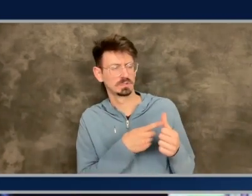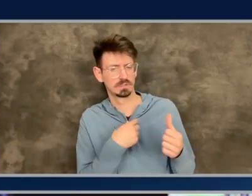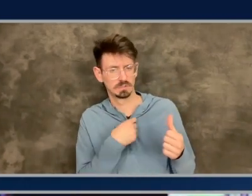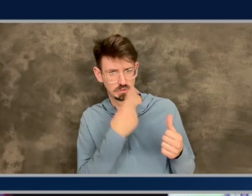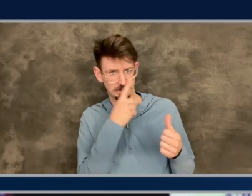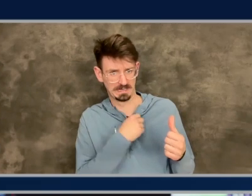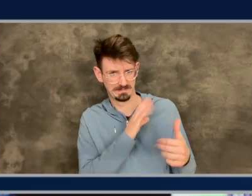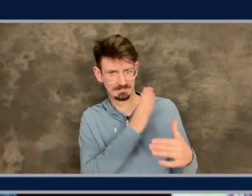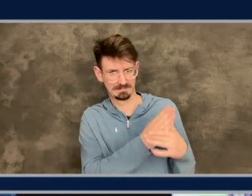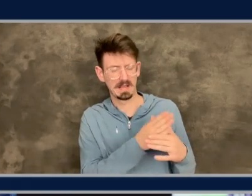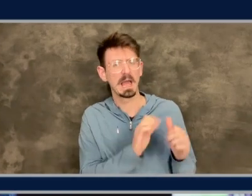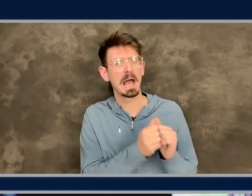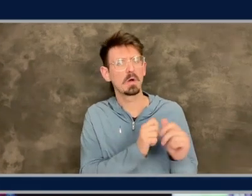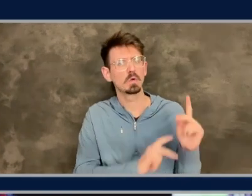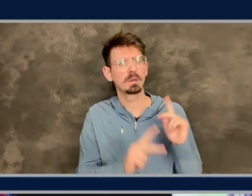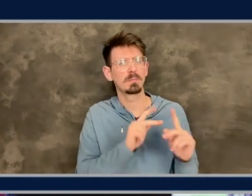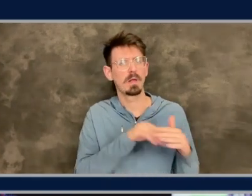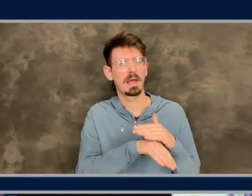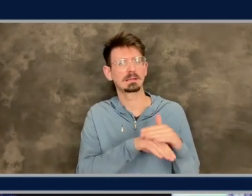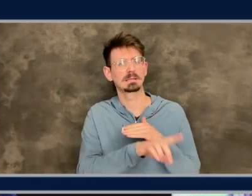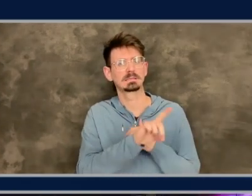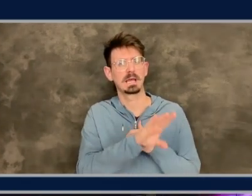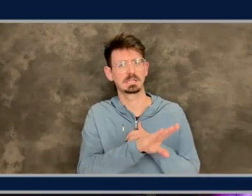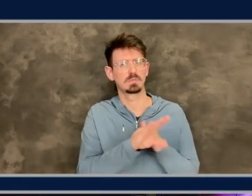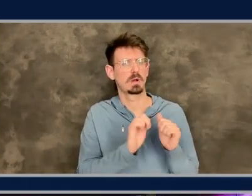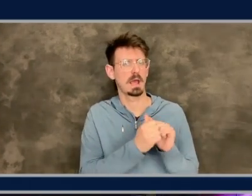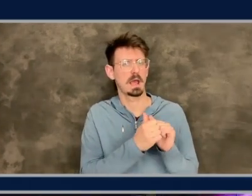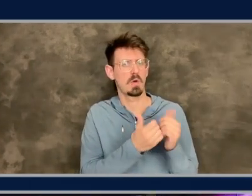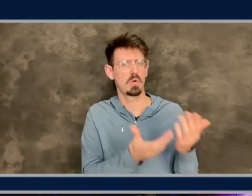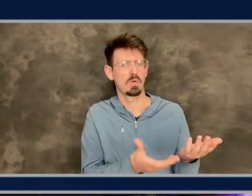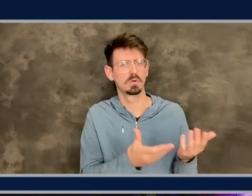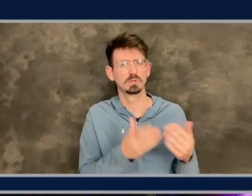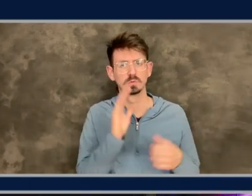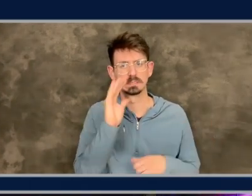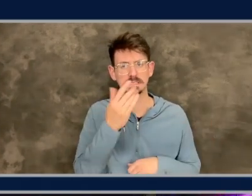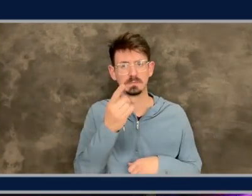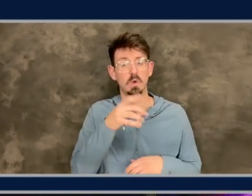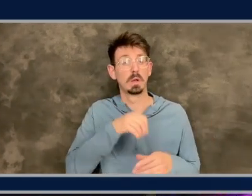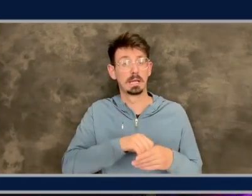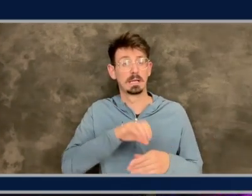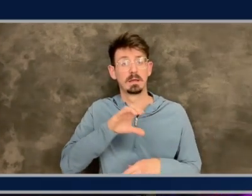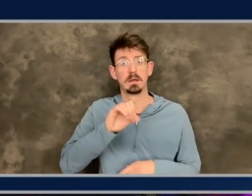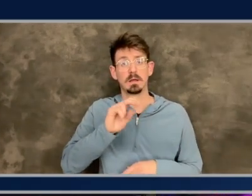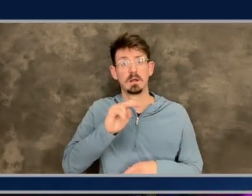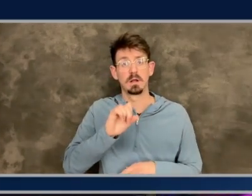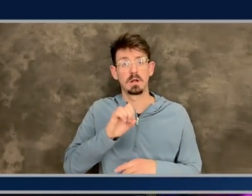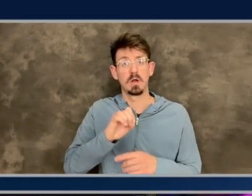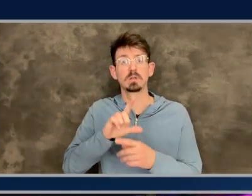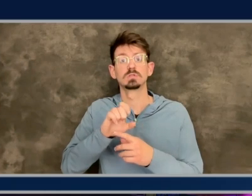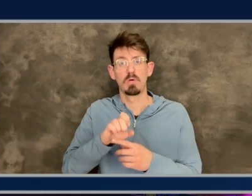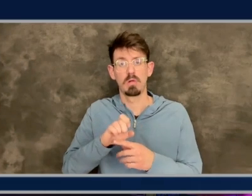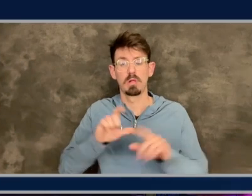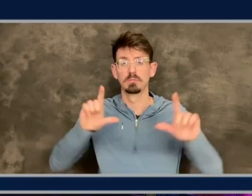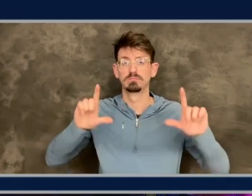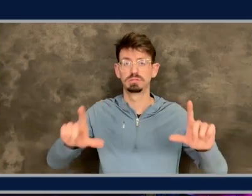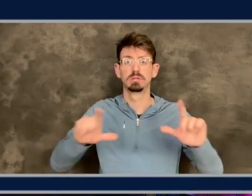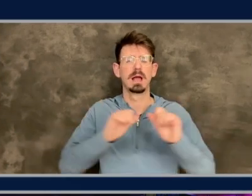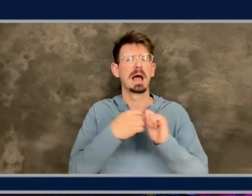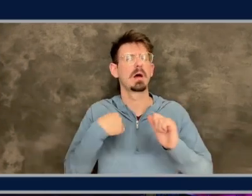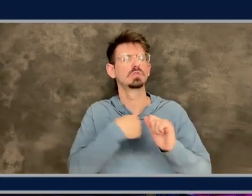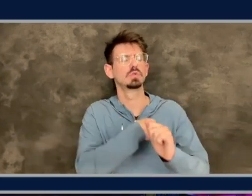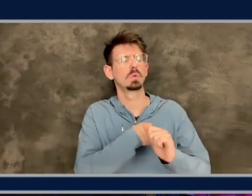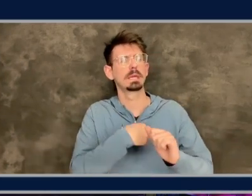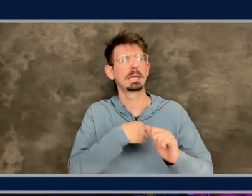How do people access the dashboard in the first place? So it looks like we're in the console, but how do we go about accessing